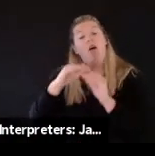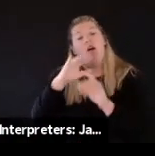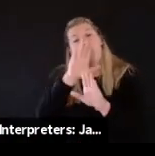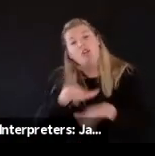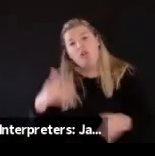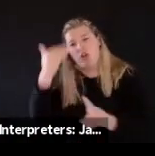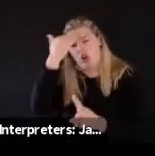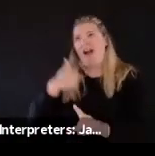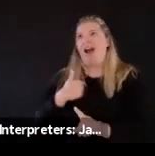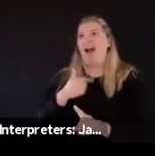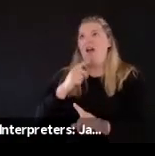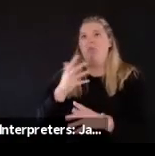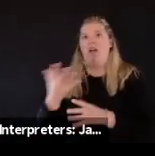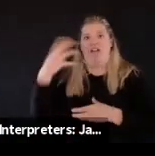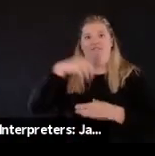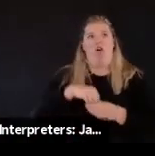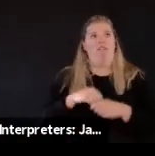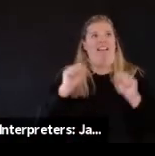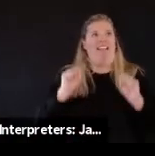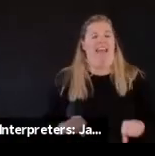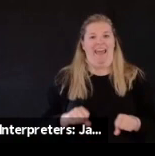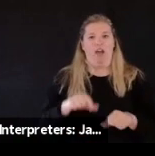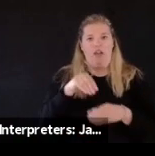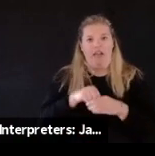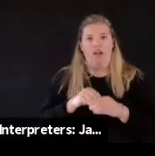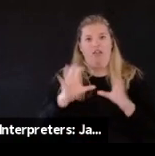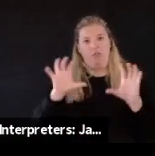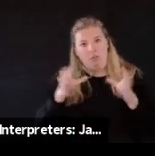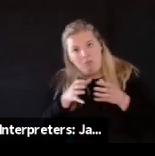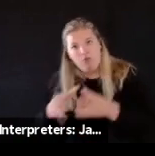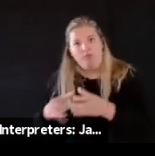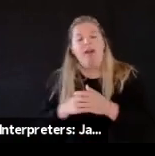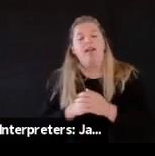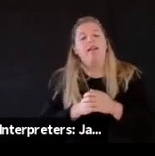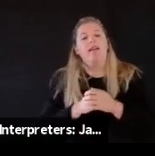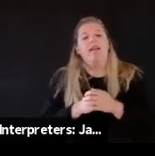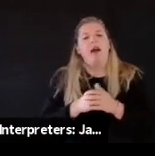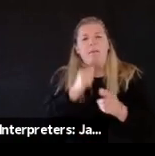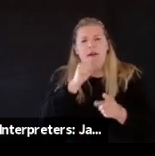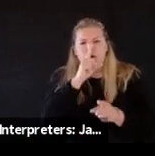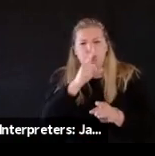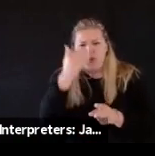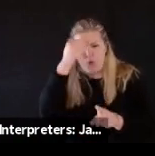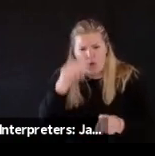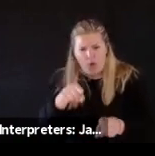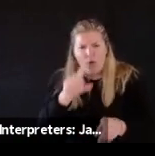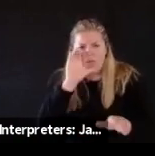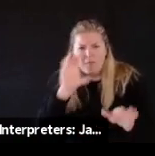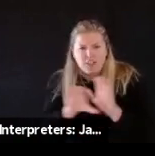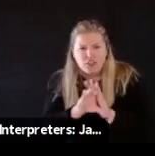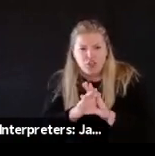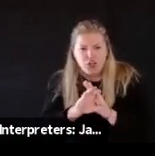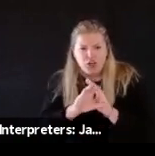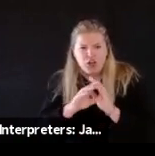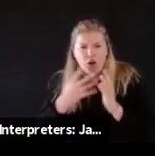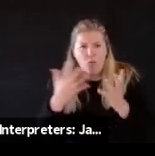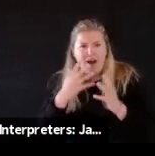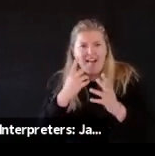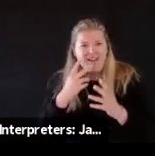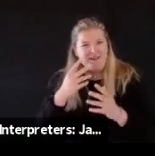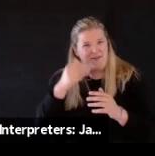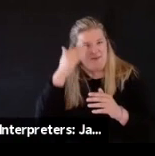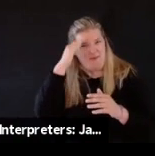in this movement. Because of them we can. And I'm not sure if you know who this image is supposed to be reminiscent of, or